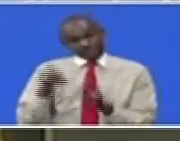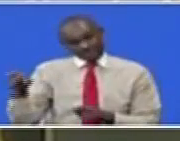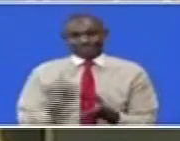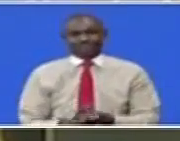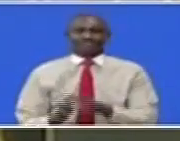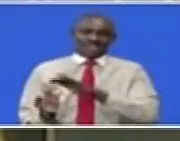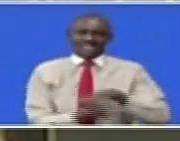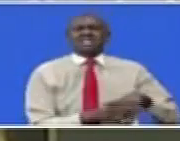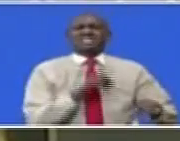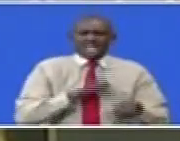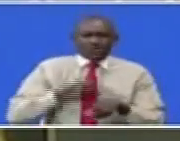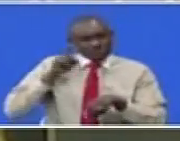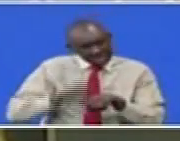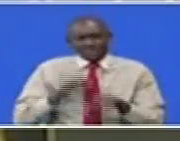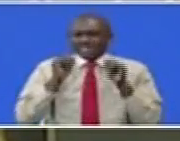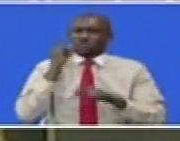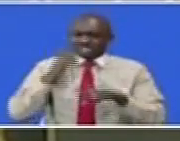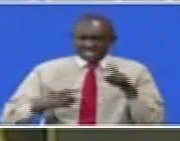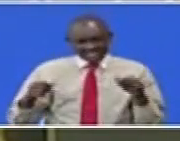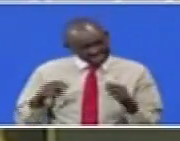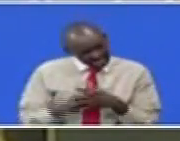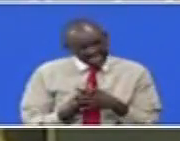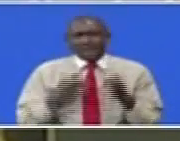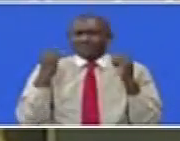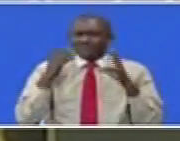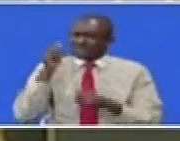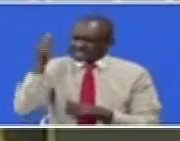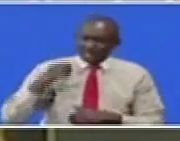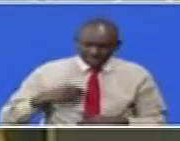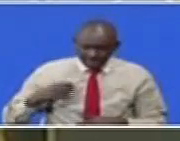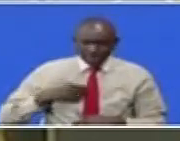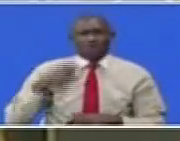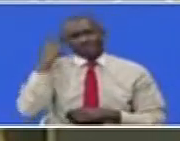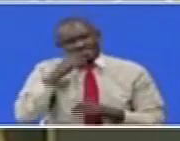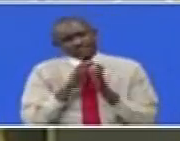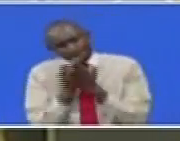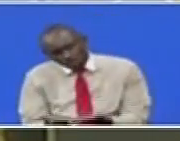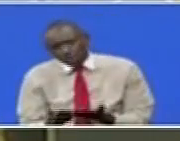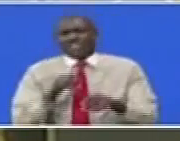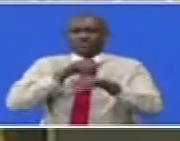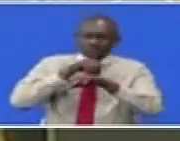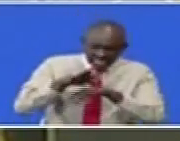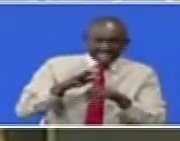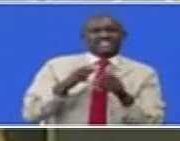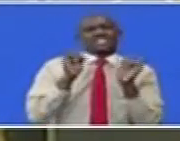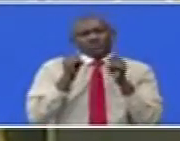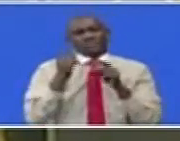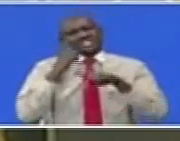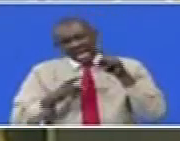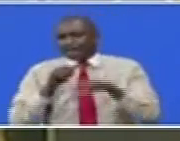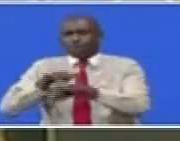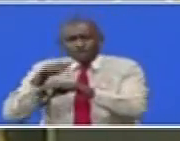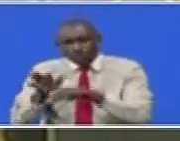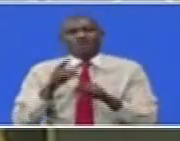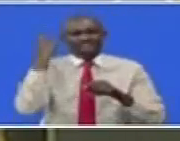Now, when the clock struck midnight, ushering in the new year 2016, many Kenyans took to social media platforms to declare their individual New Year's